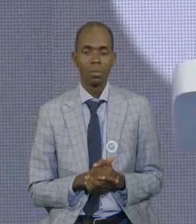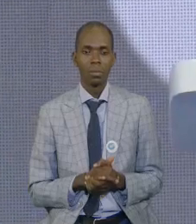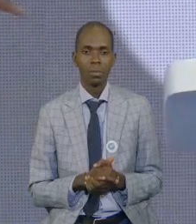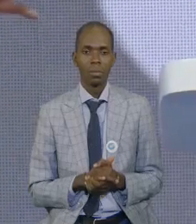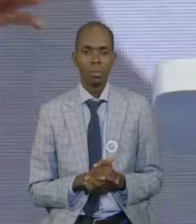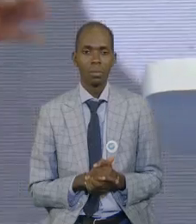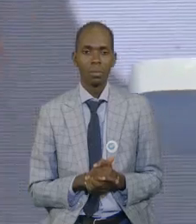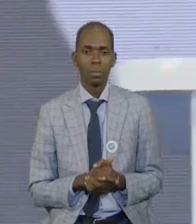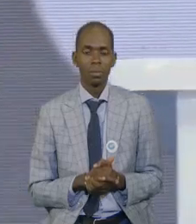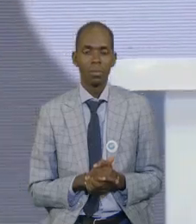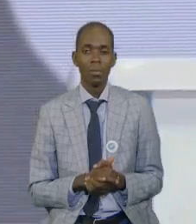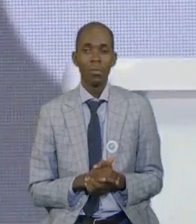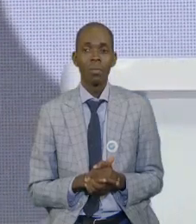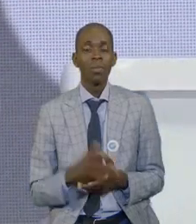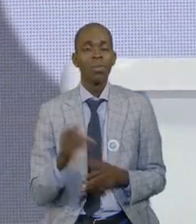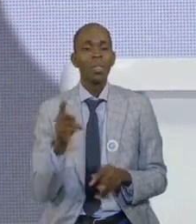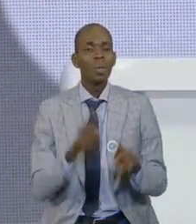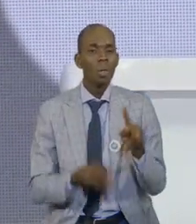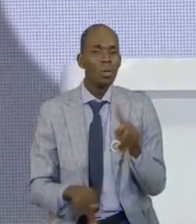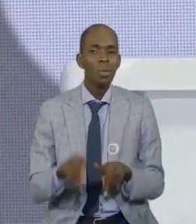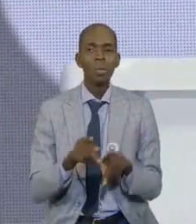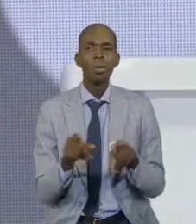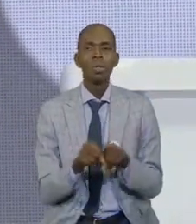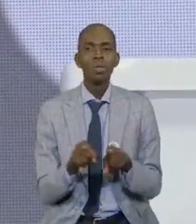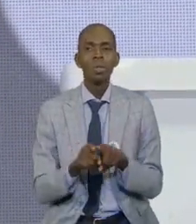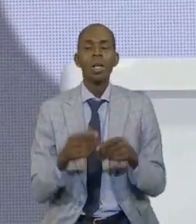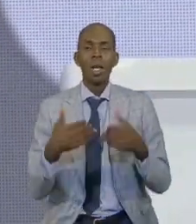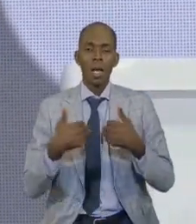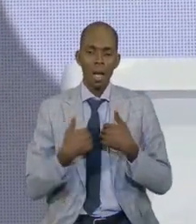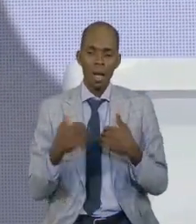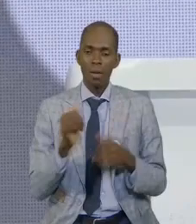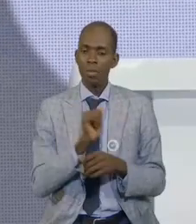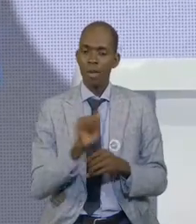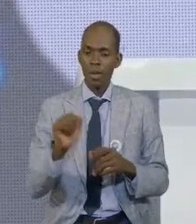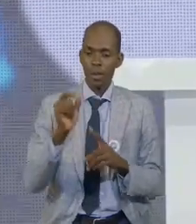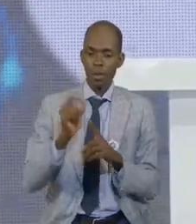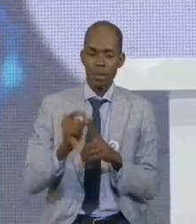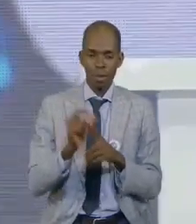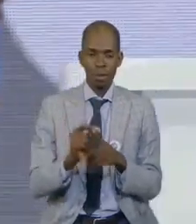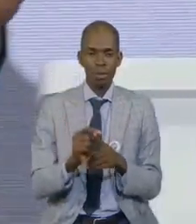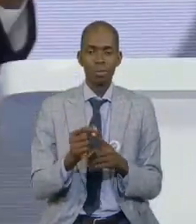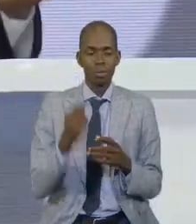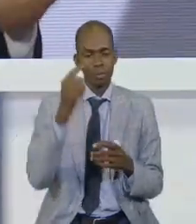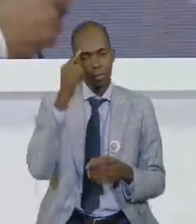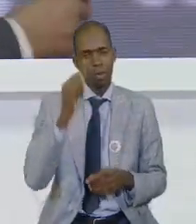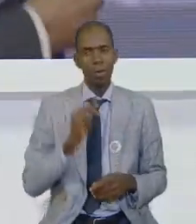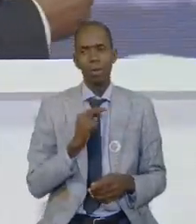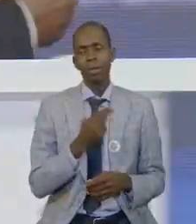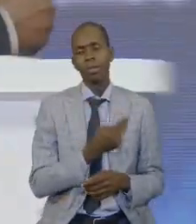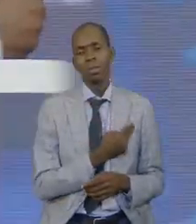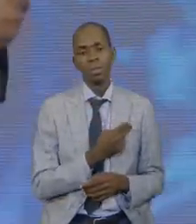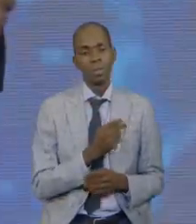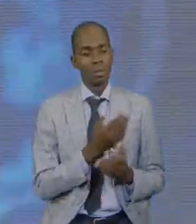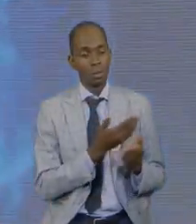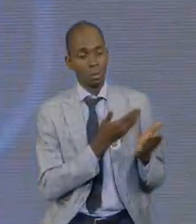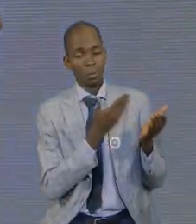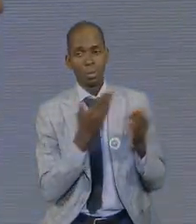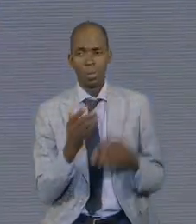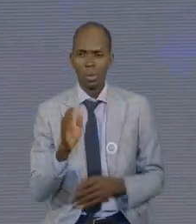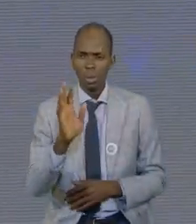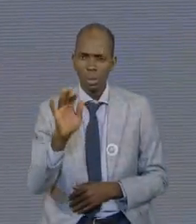they even have a word for us they say how old are you